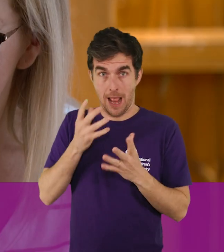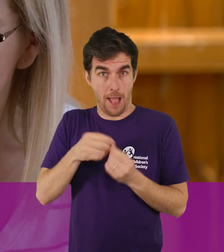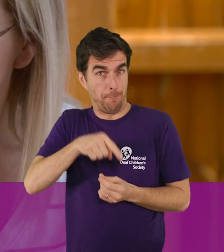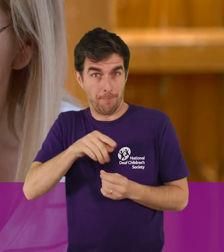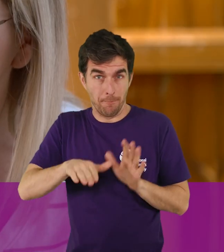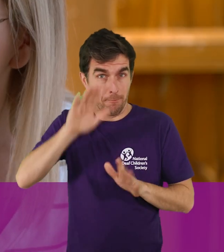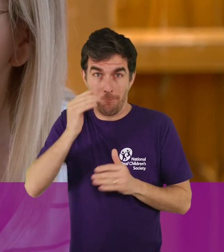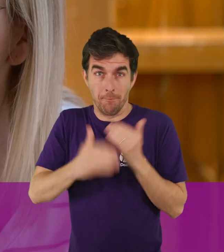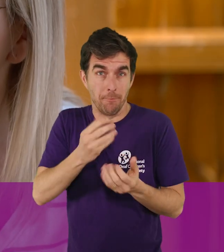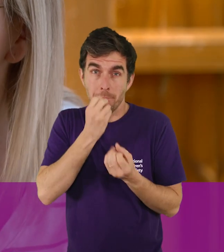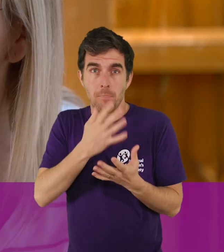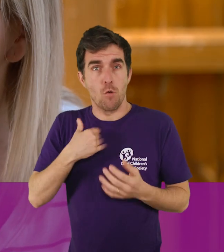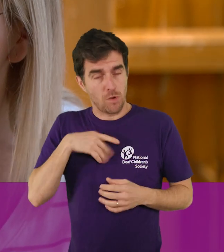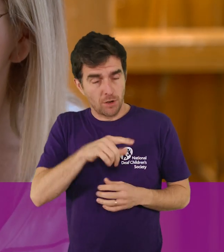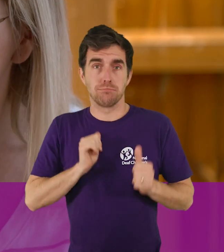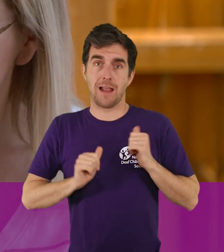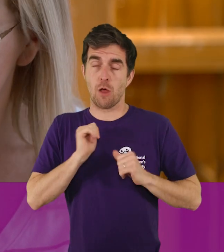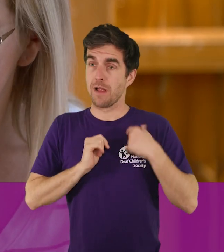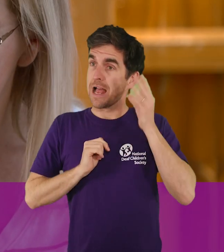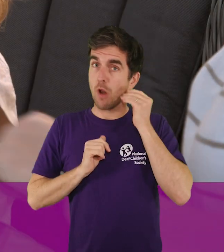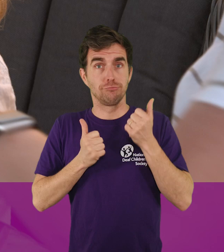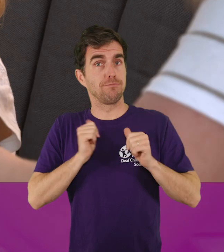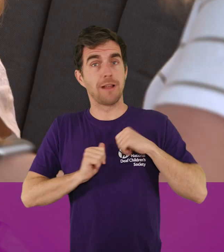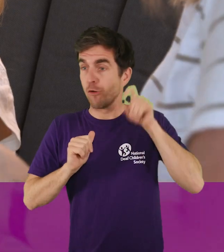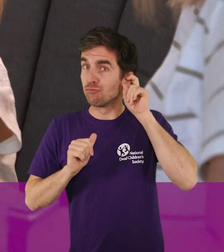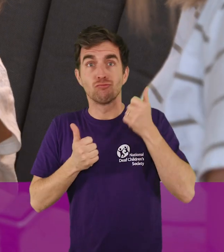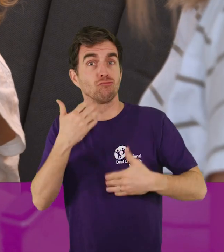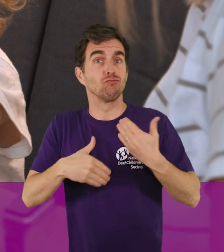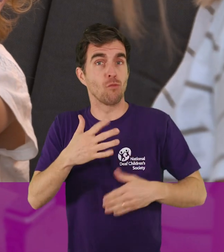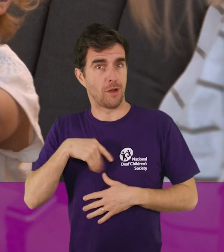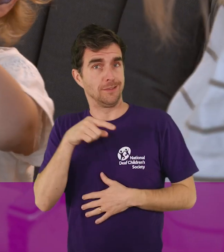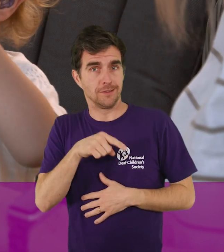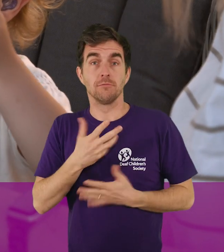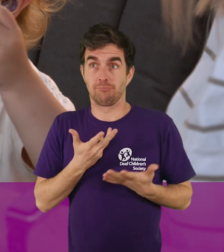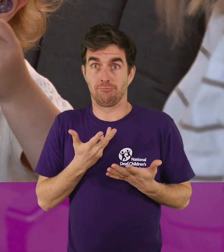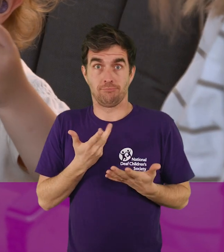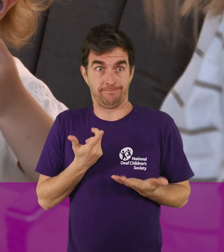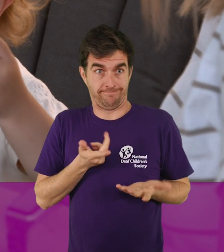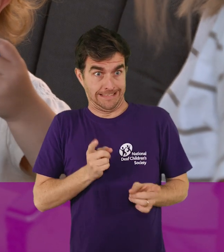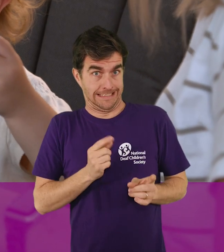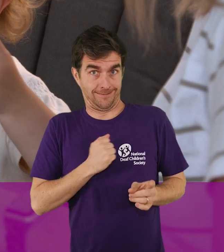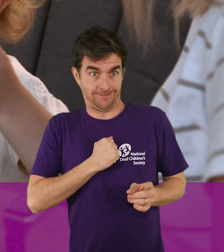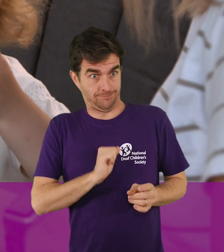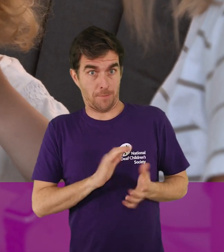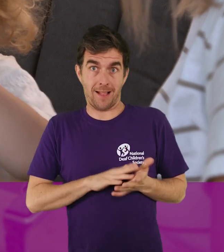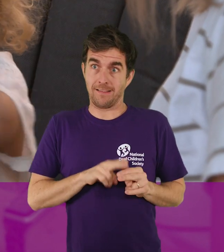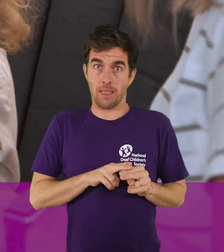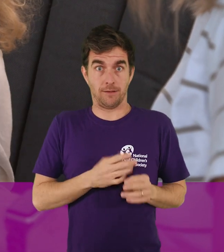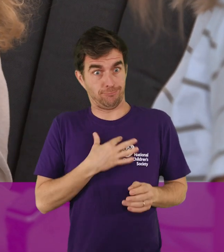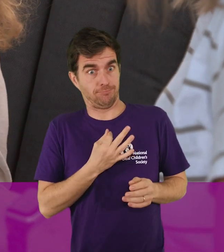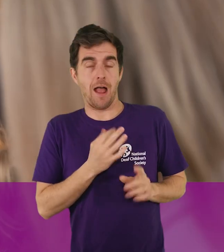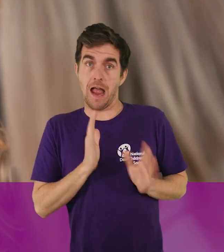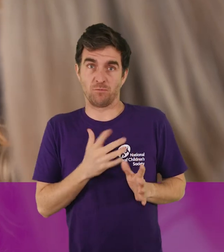so much out there to help her. I want Bethany to be proud of her hearing loss. And I often say, you know,